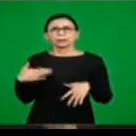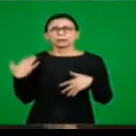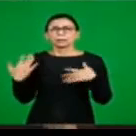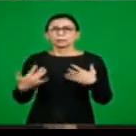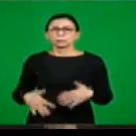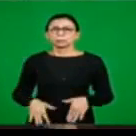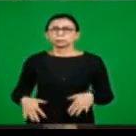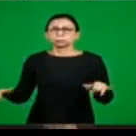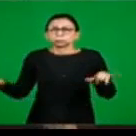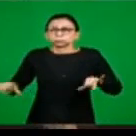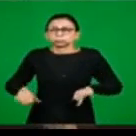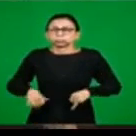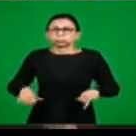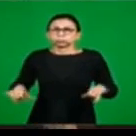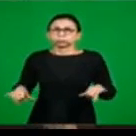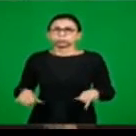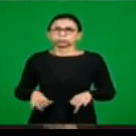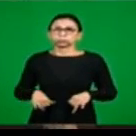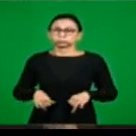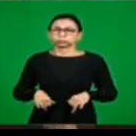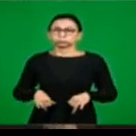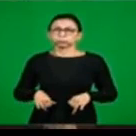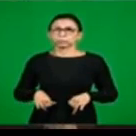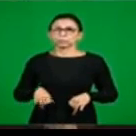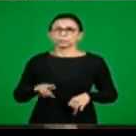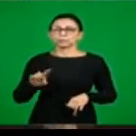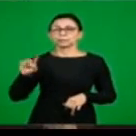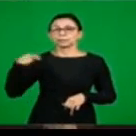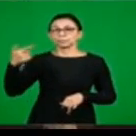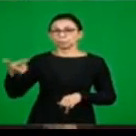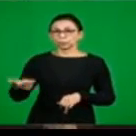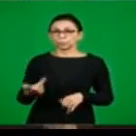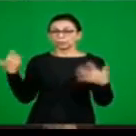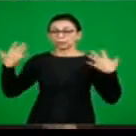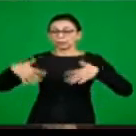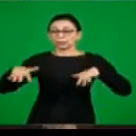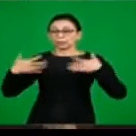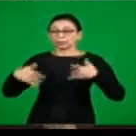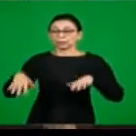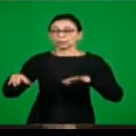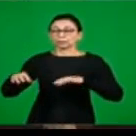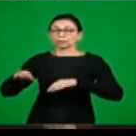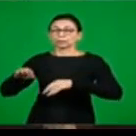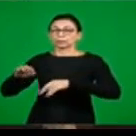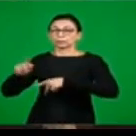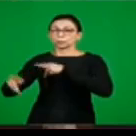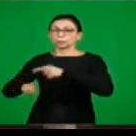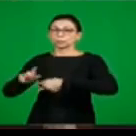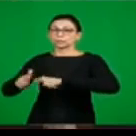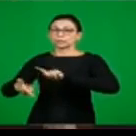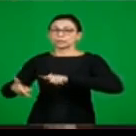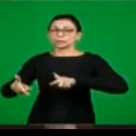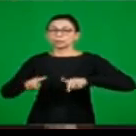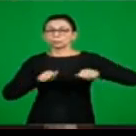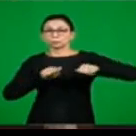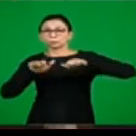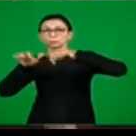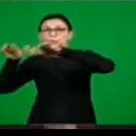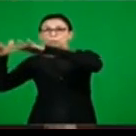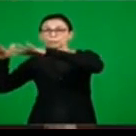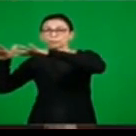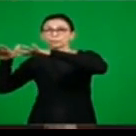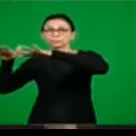lived. But now Israel goes, and after the great tribulation, it goes up, and will be received there on